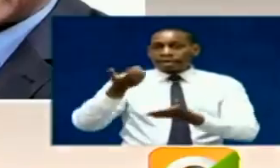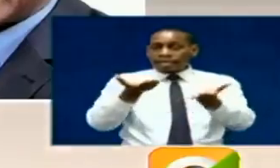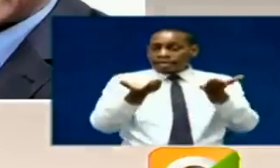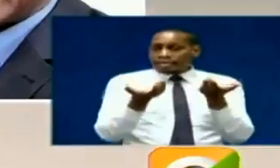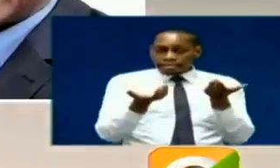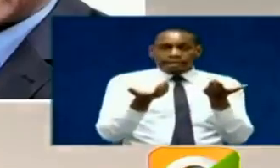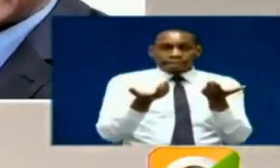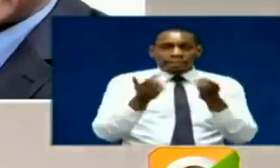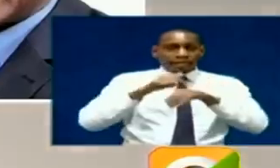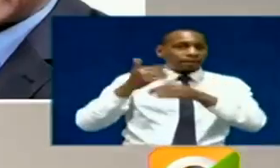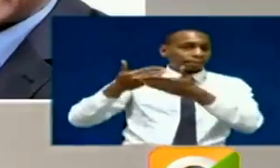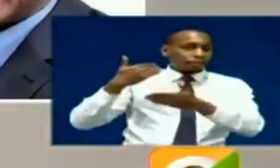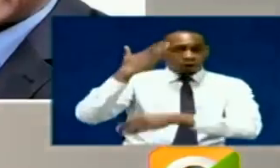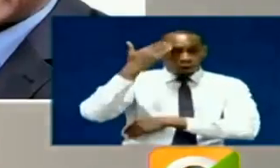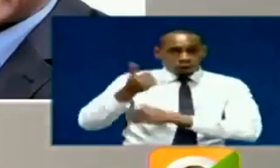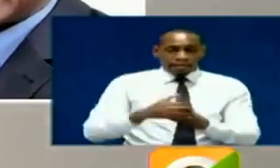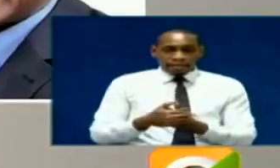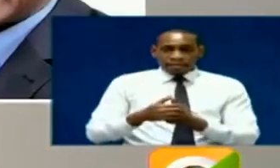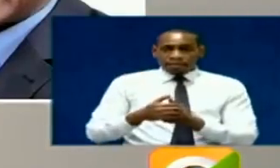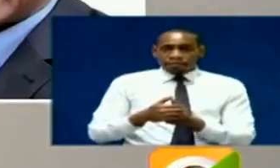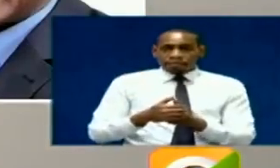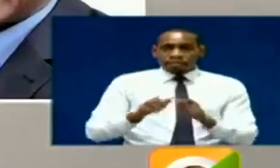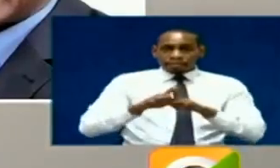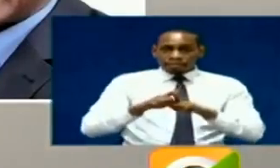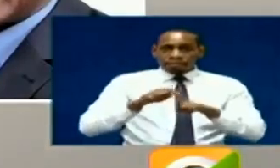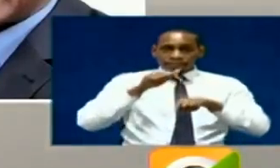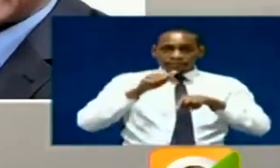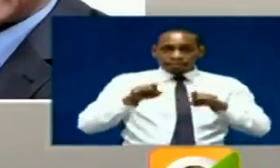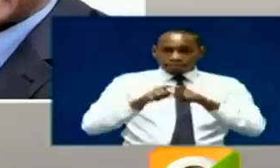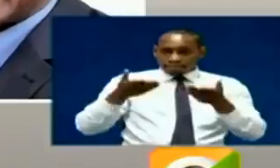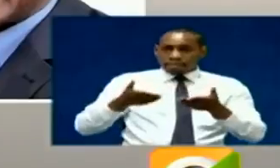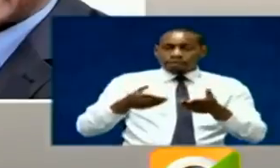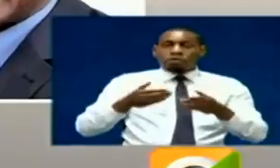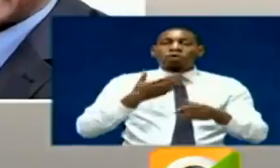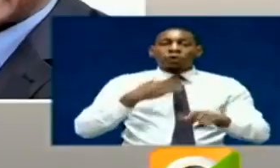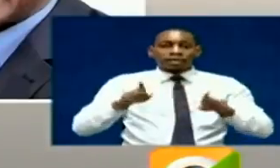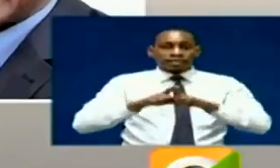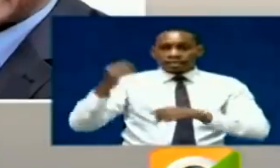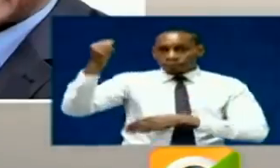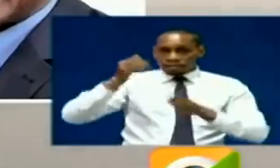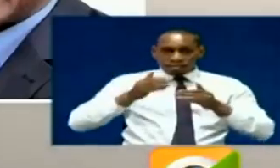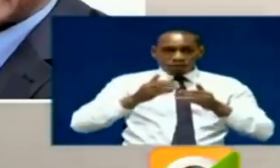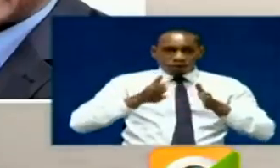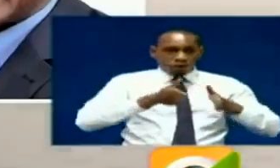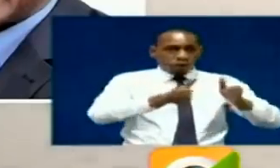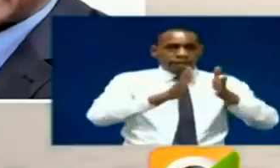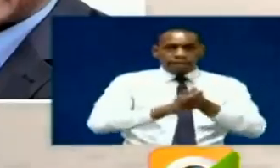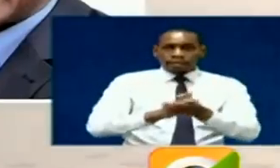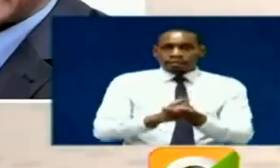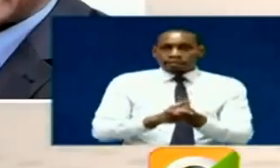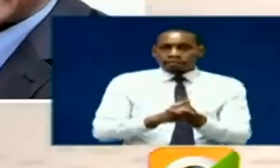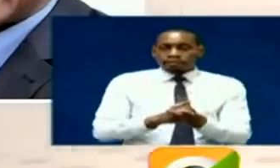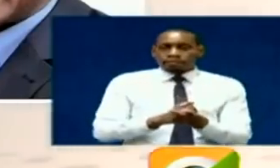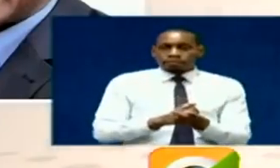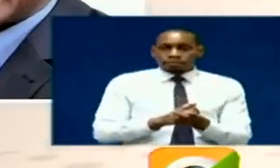of that at the time, because, and even now still needs that kind of political direction on where are we going when there was or